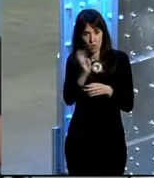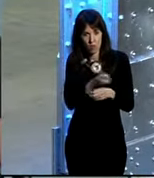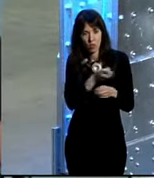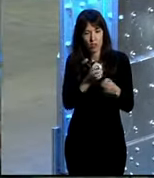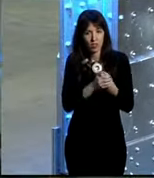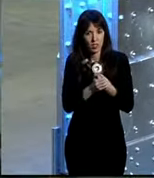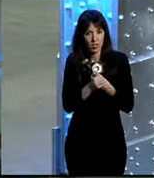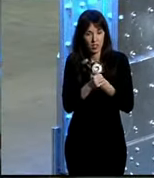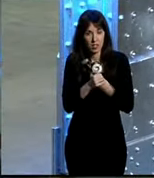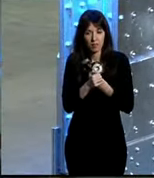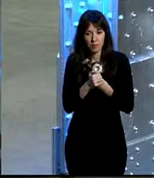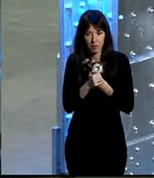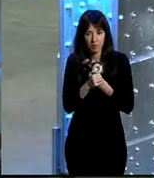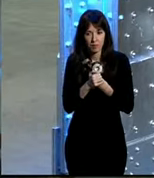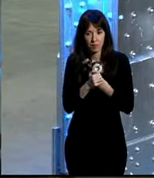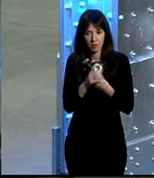Sí.